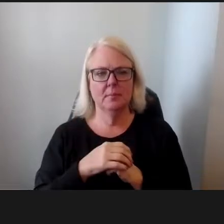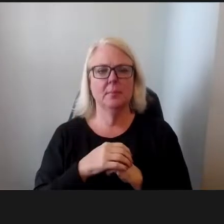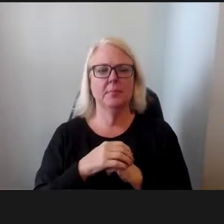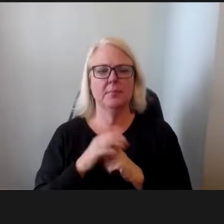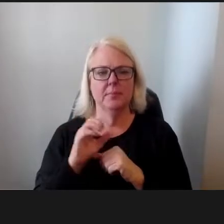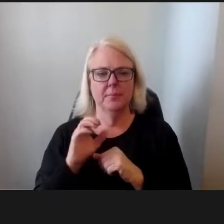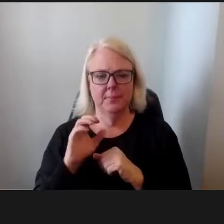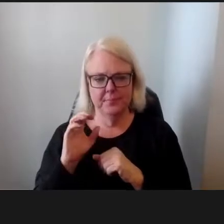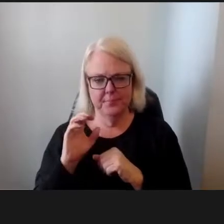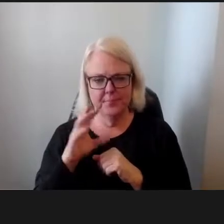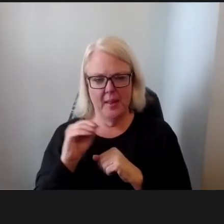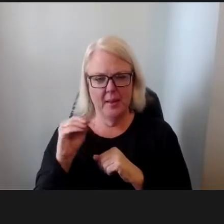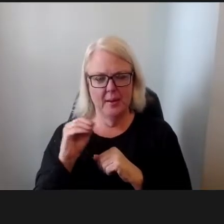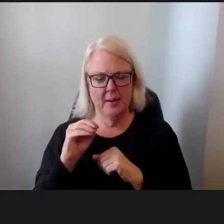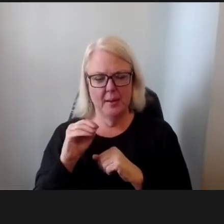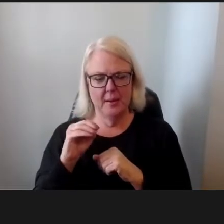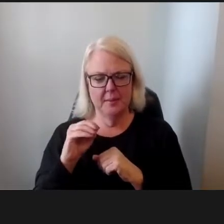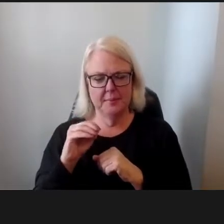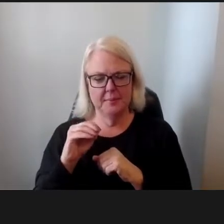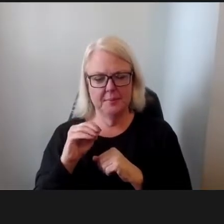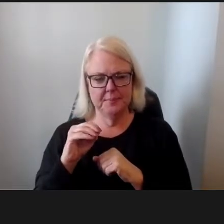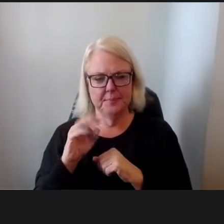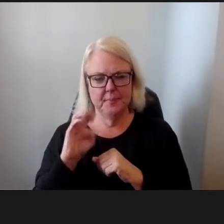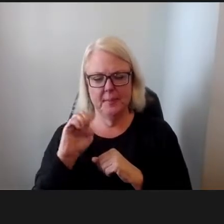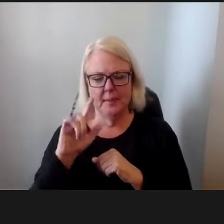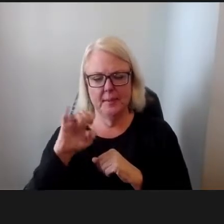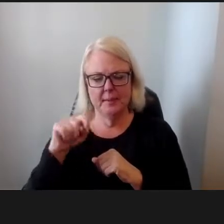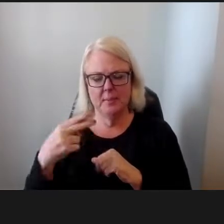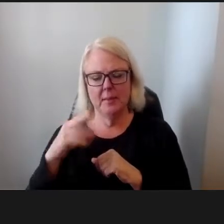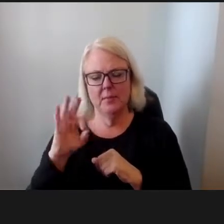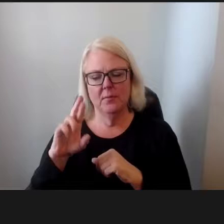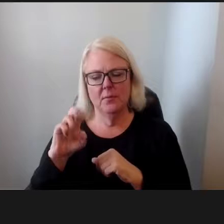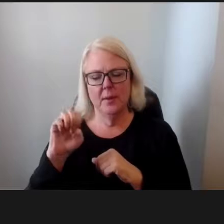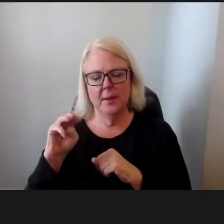Samuels, and Elizabeth Freeman,